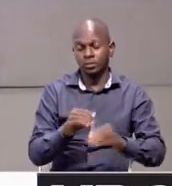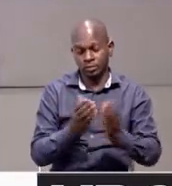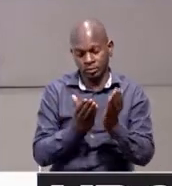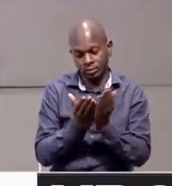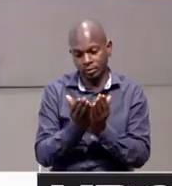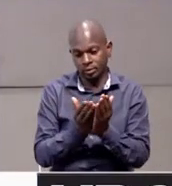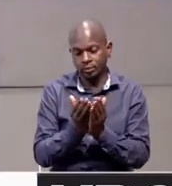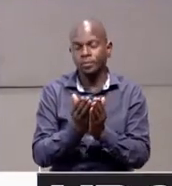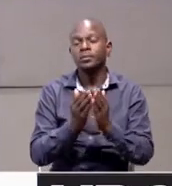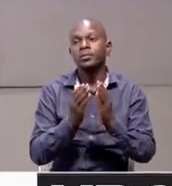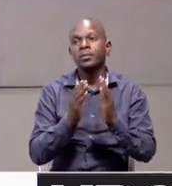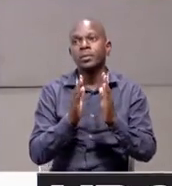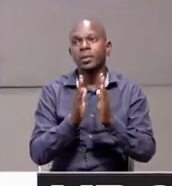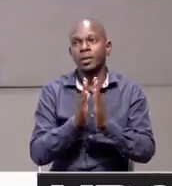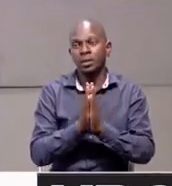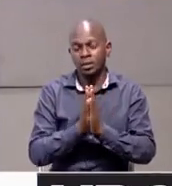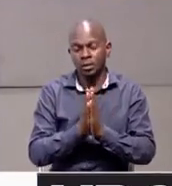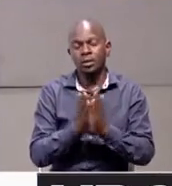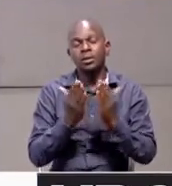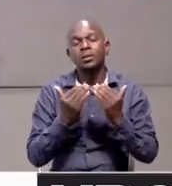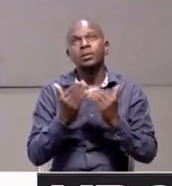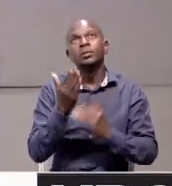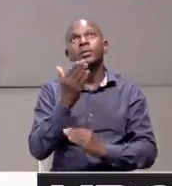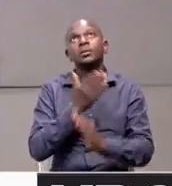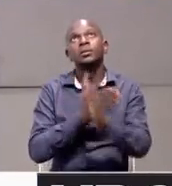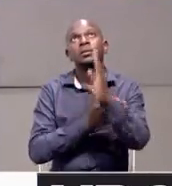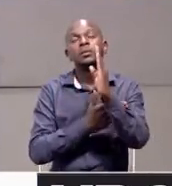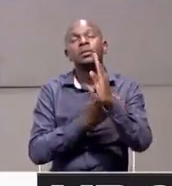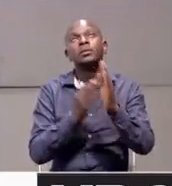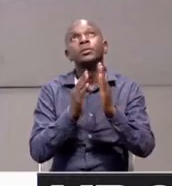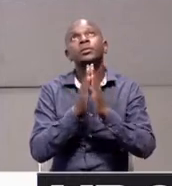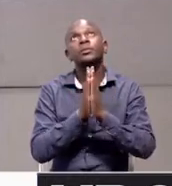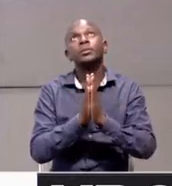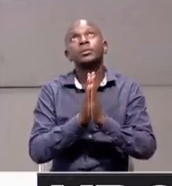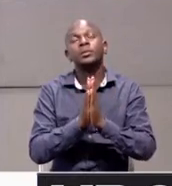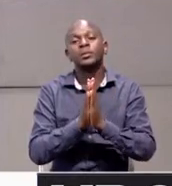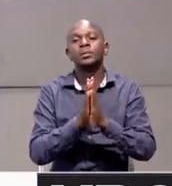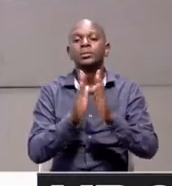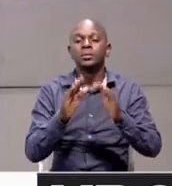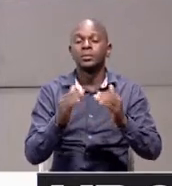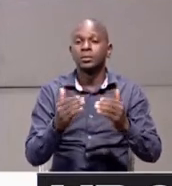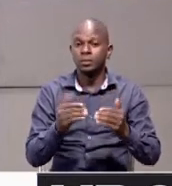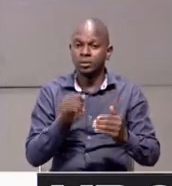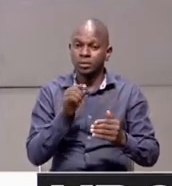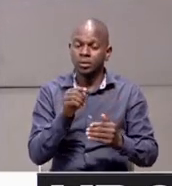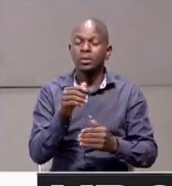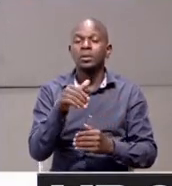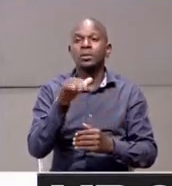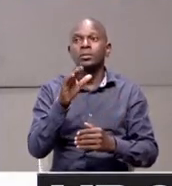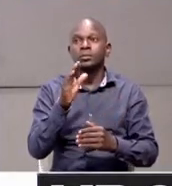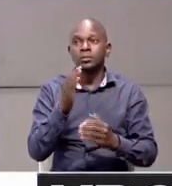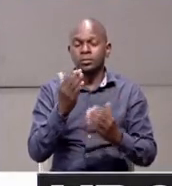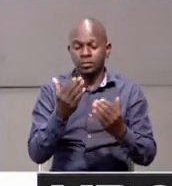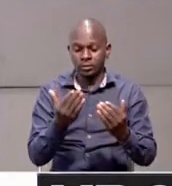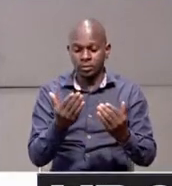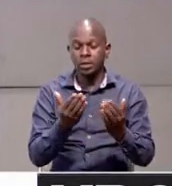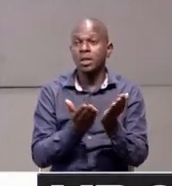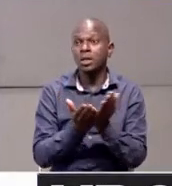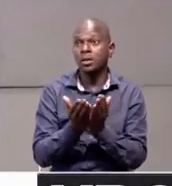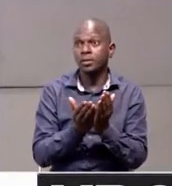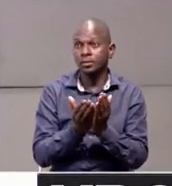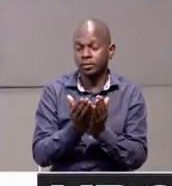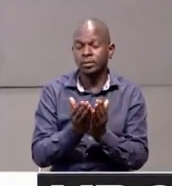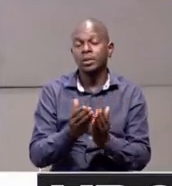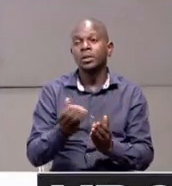Masses. We want to thank God and we pray that we make more exploits. The service at